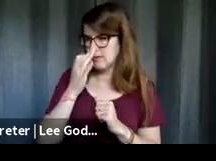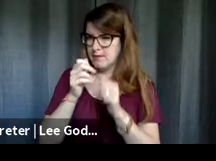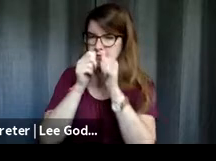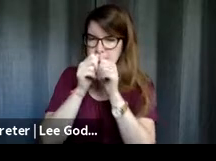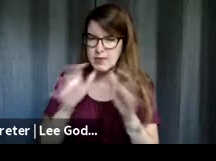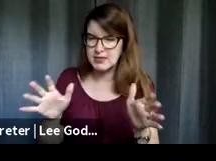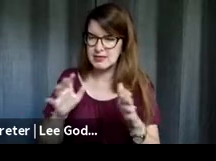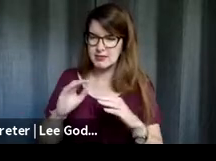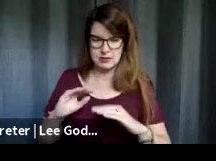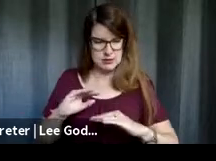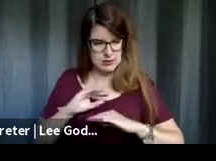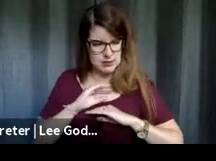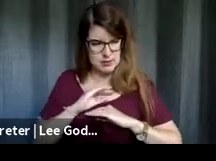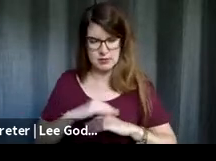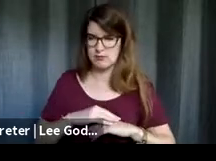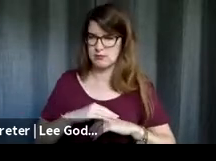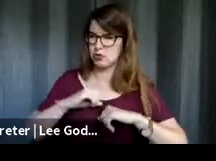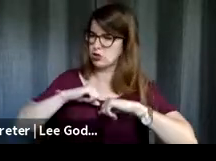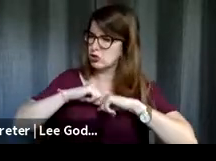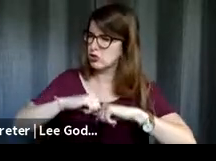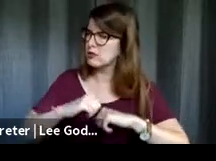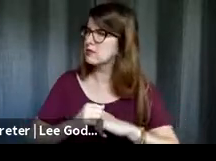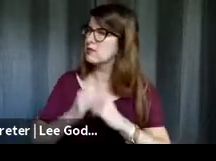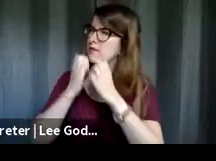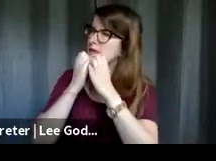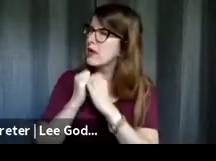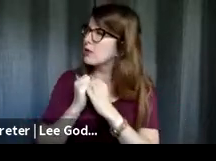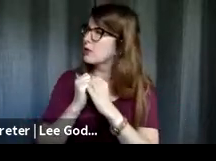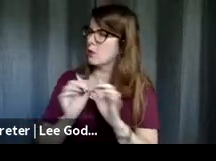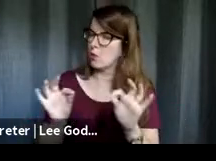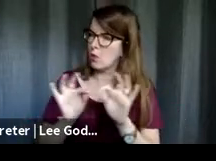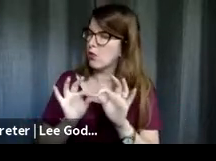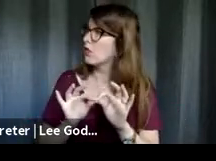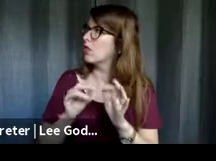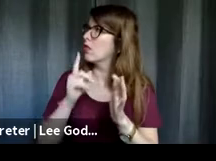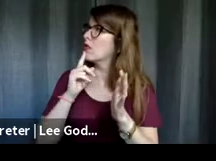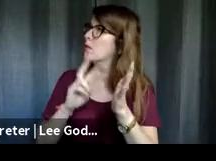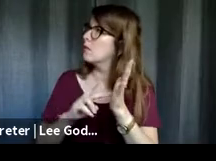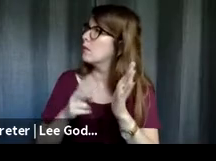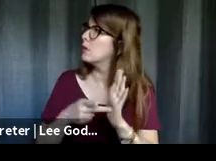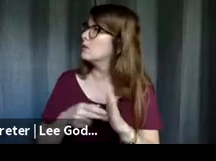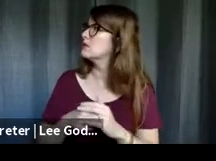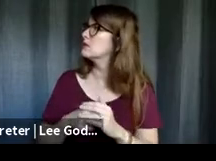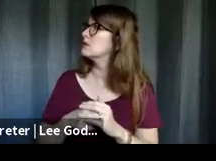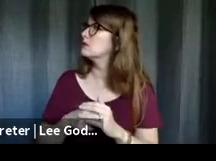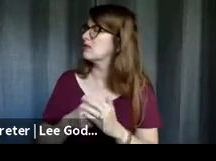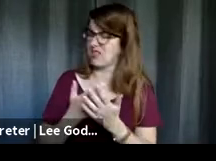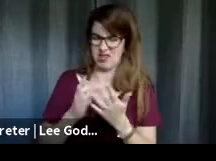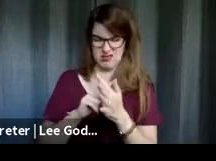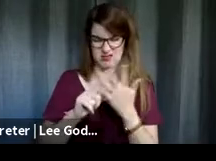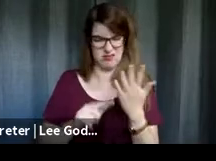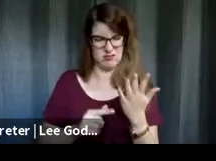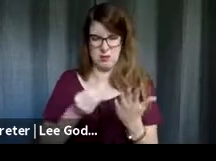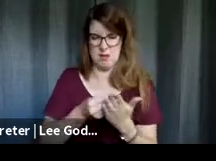blessing and contentment, security, value, worth, purpose, meaning, things that money can't